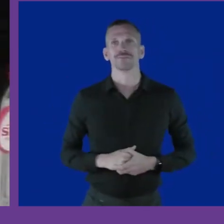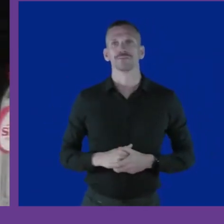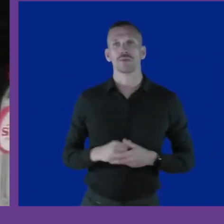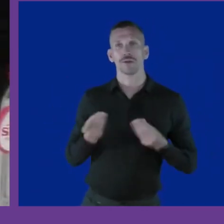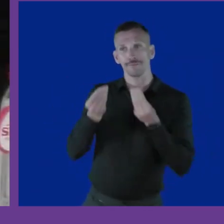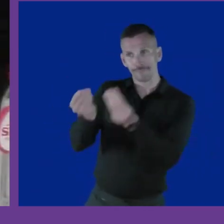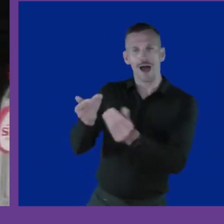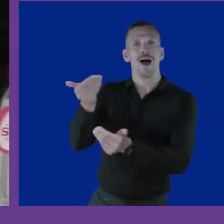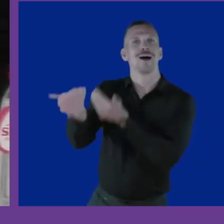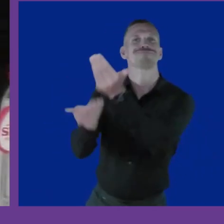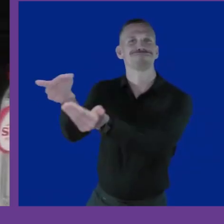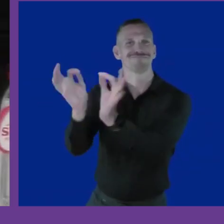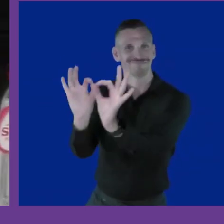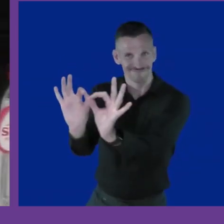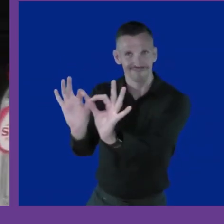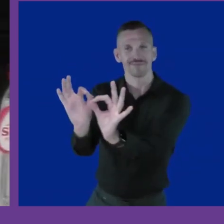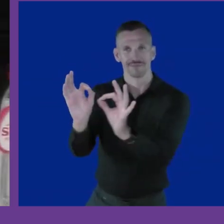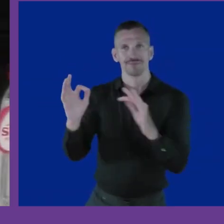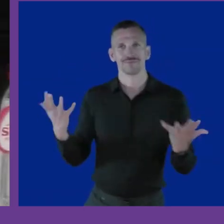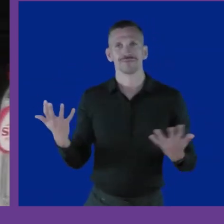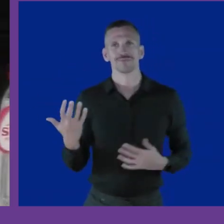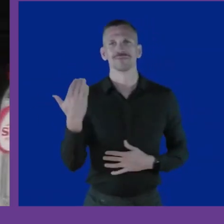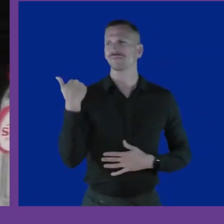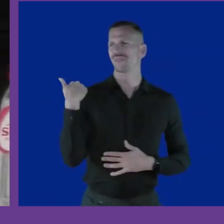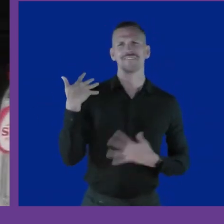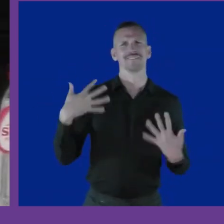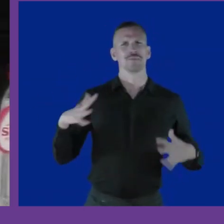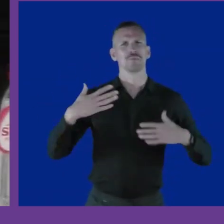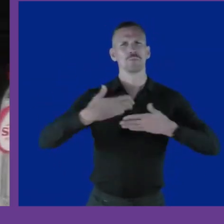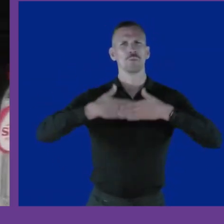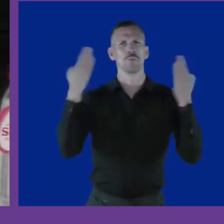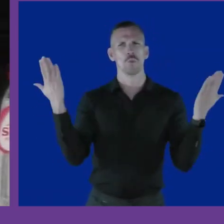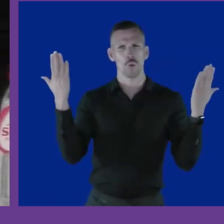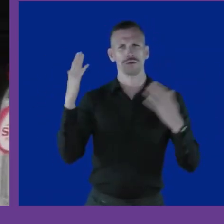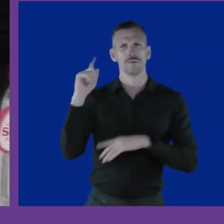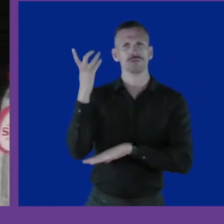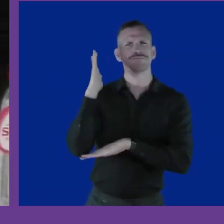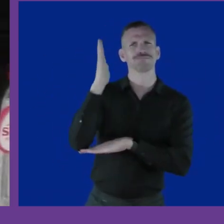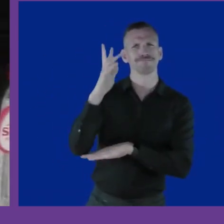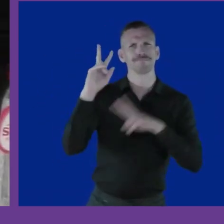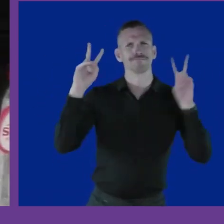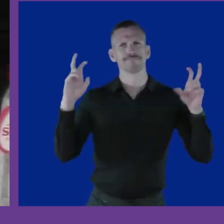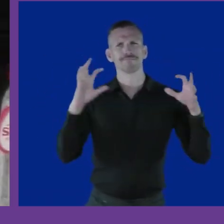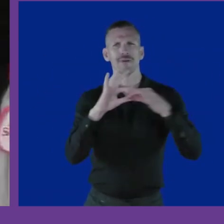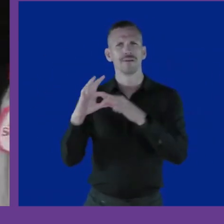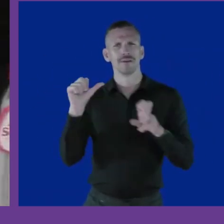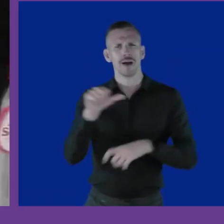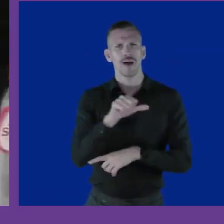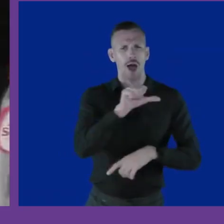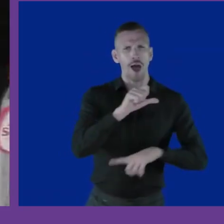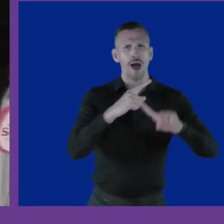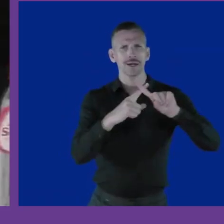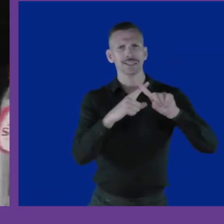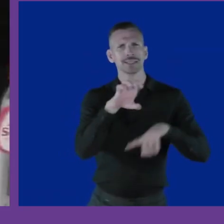as a first presentation is actually a presentation from Access Lab to bring us really to the